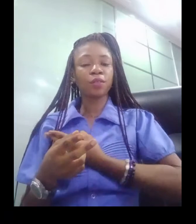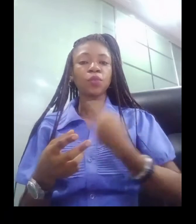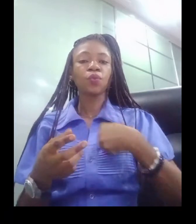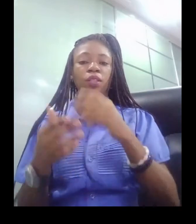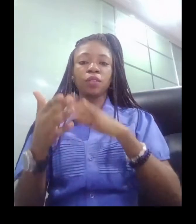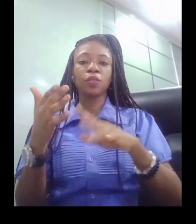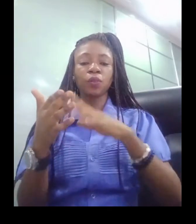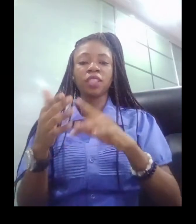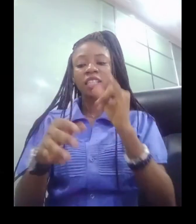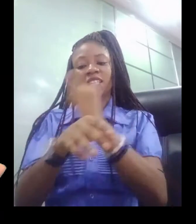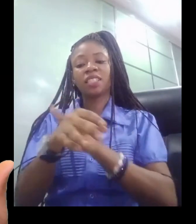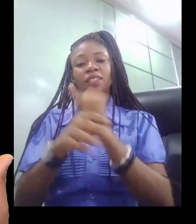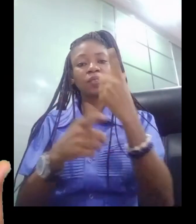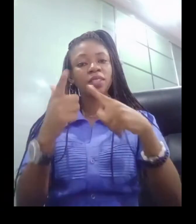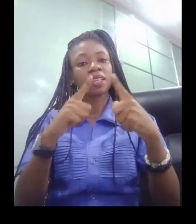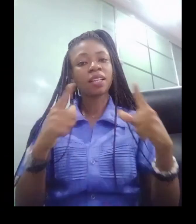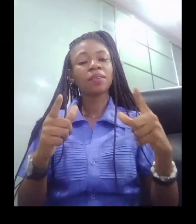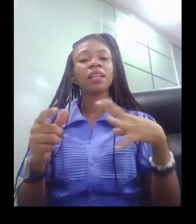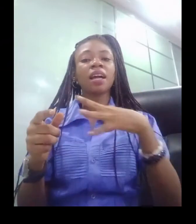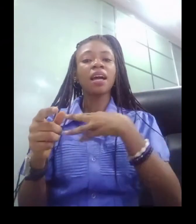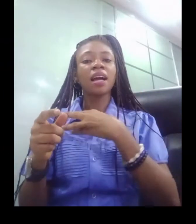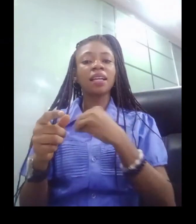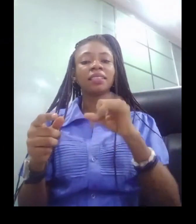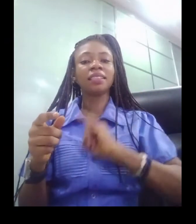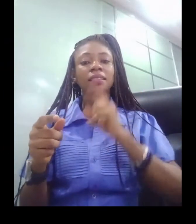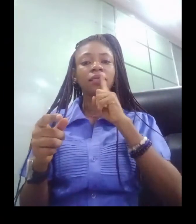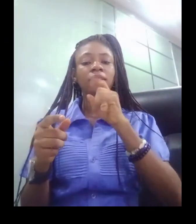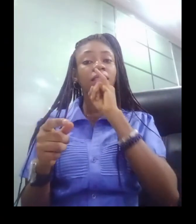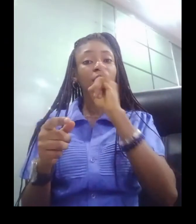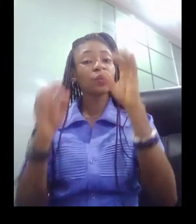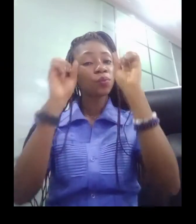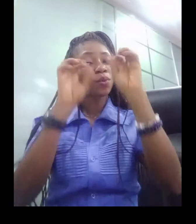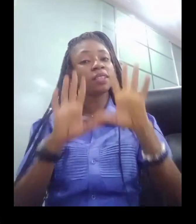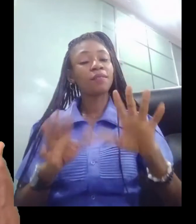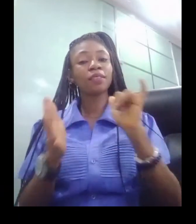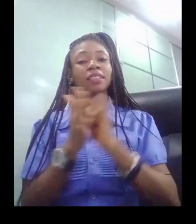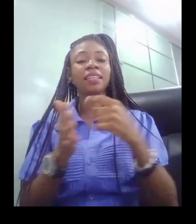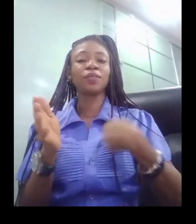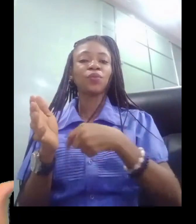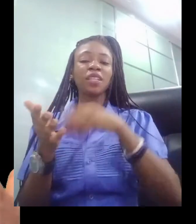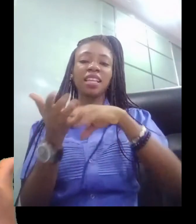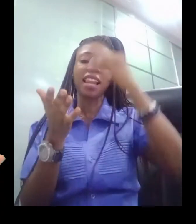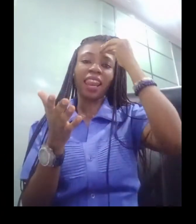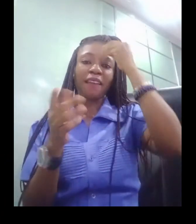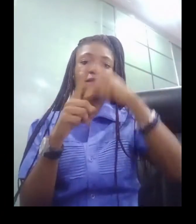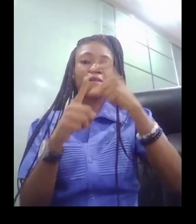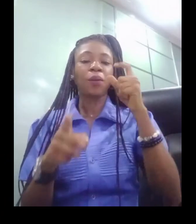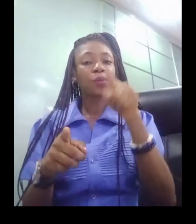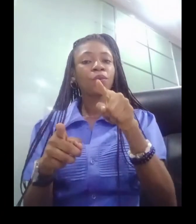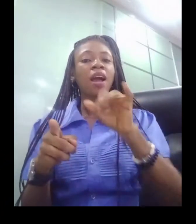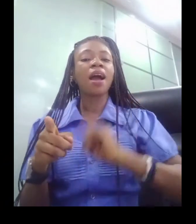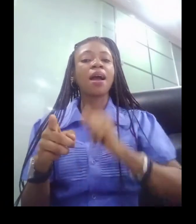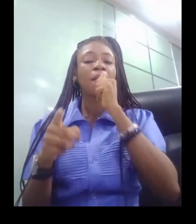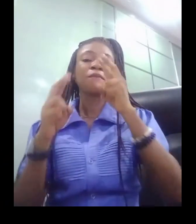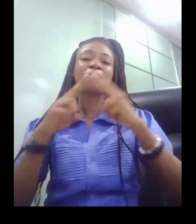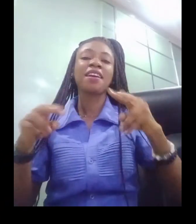indigenous sign language, and it is, awesome that we get your opinion. I am so happy that you have